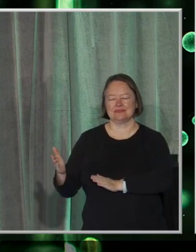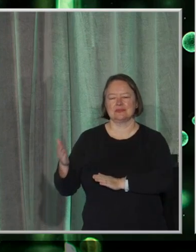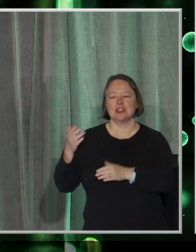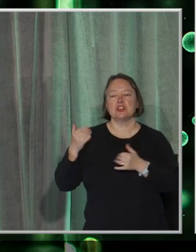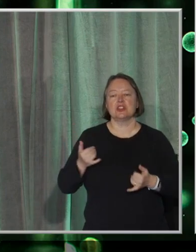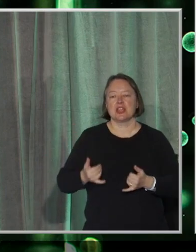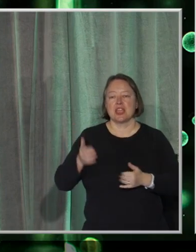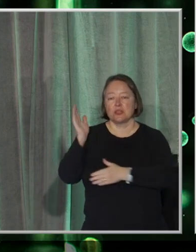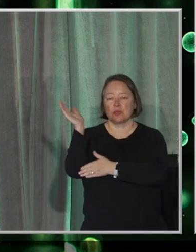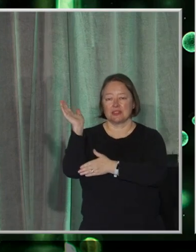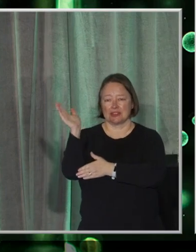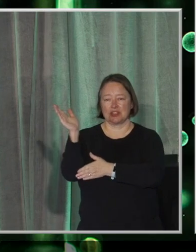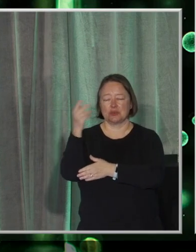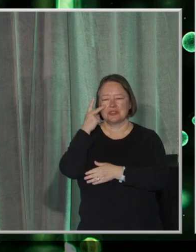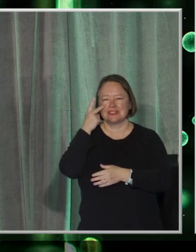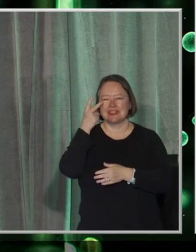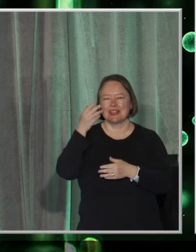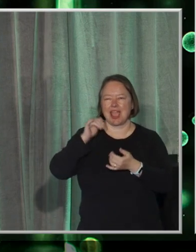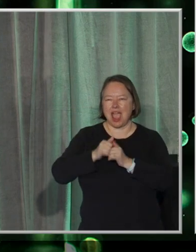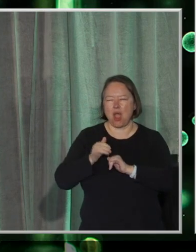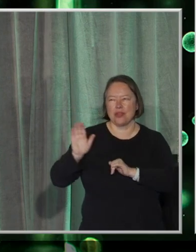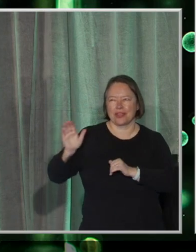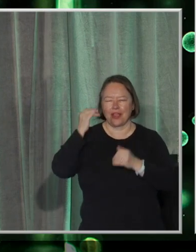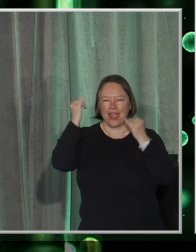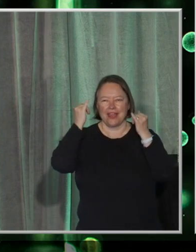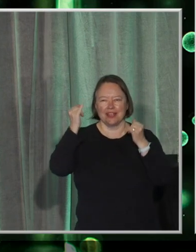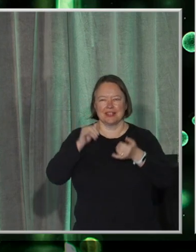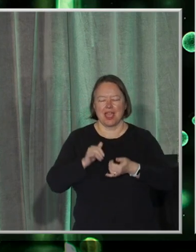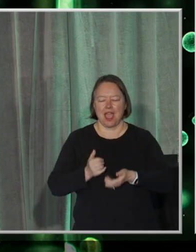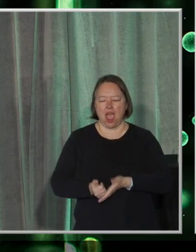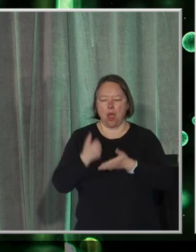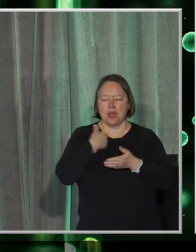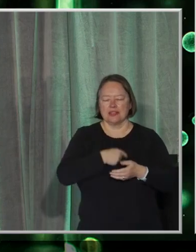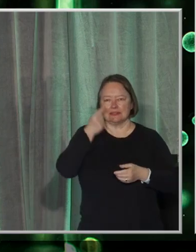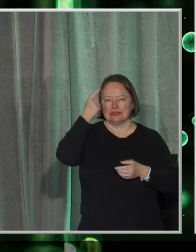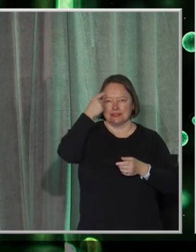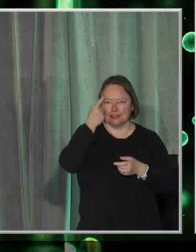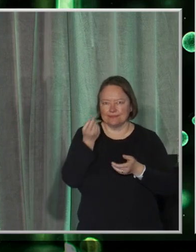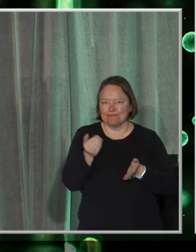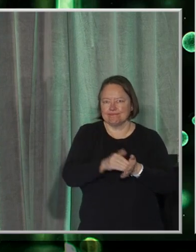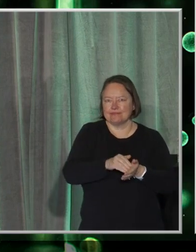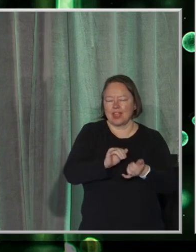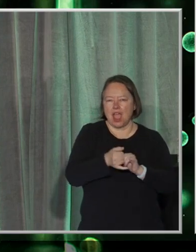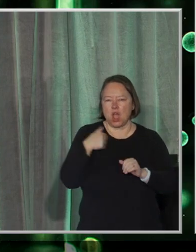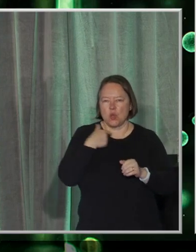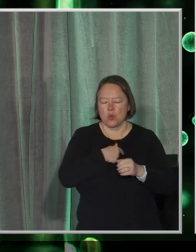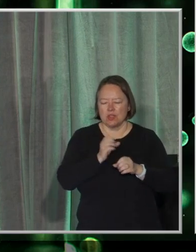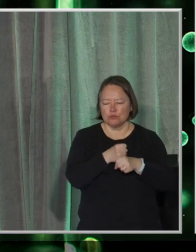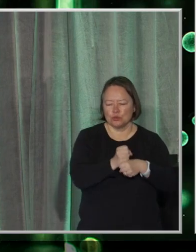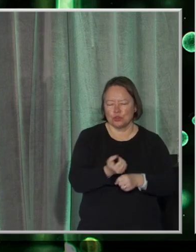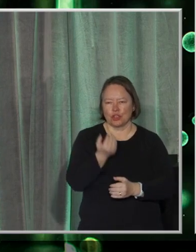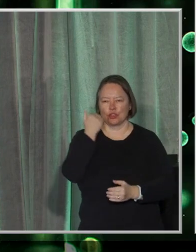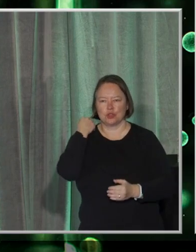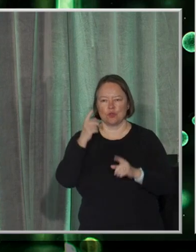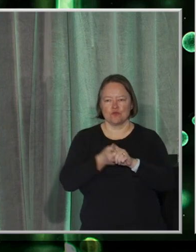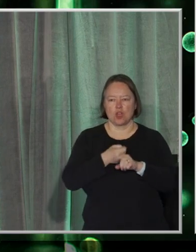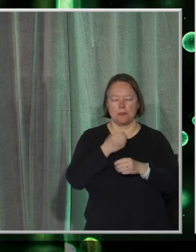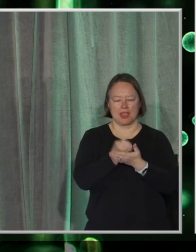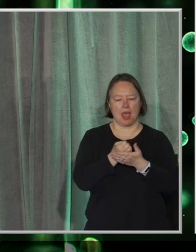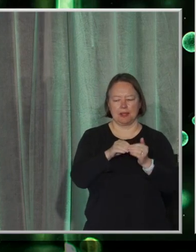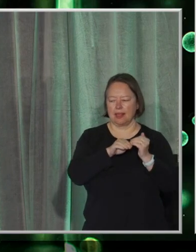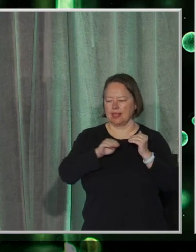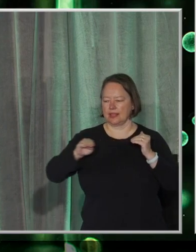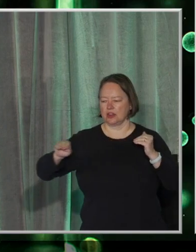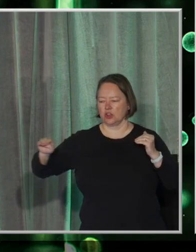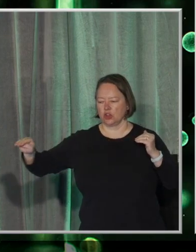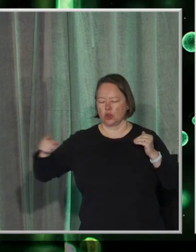today's presentations, we'll see how these ideas can help us rethink the way we produce and consume, moving from a linear economy in